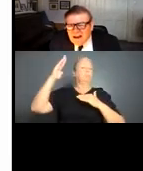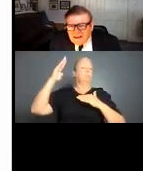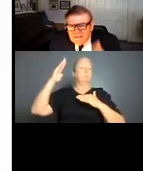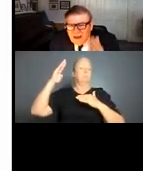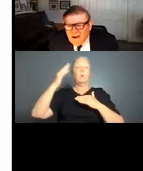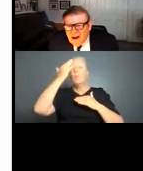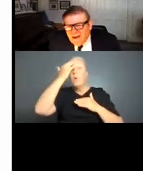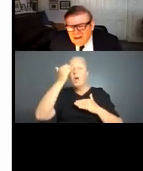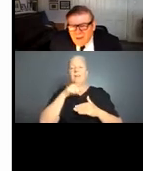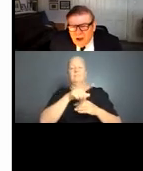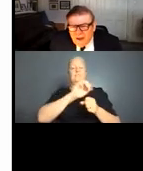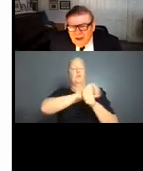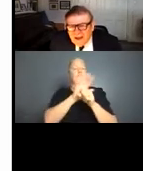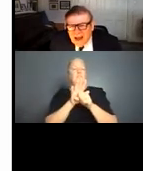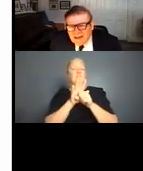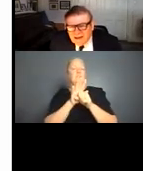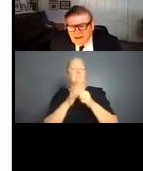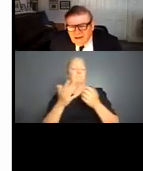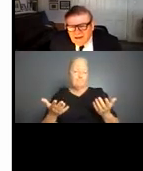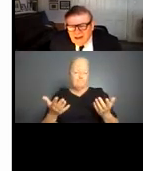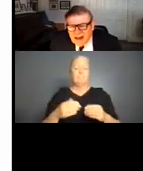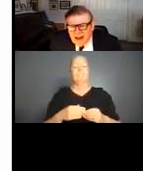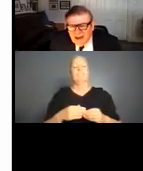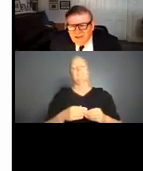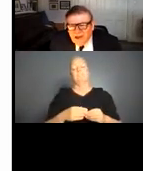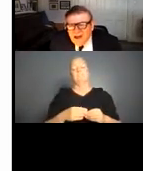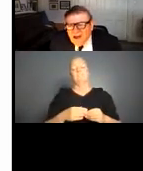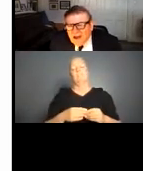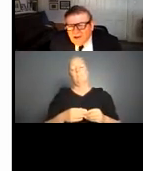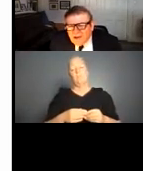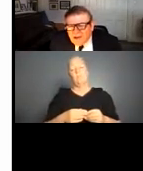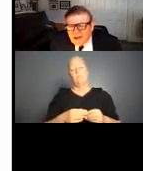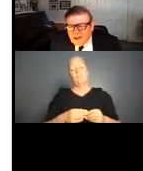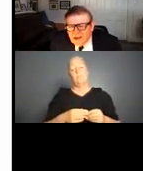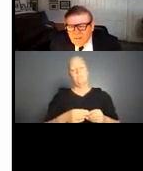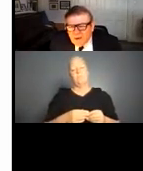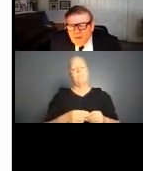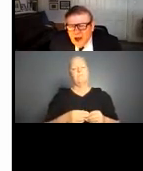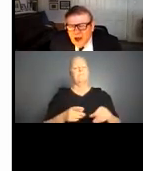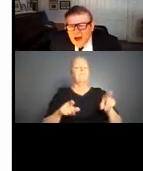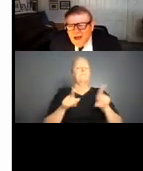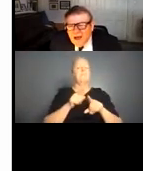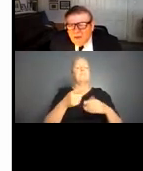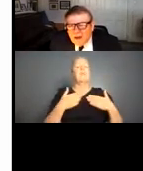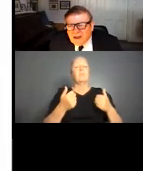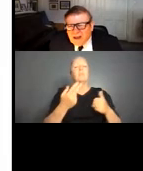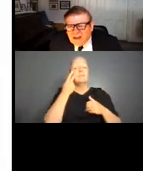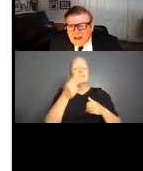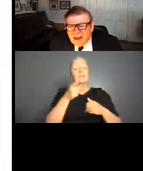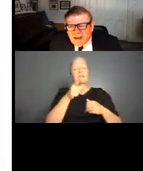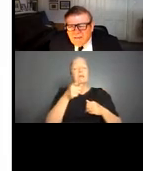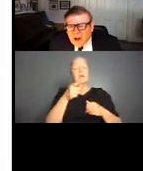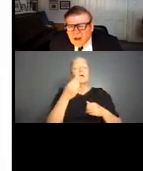And there are some other areas, well-being, access to groceries and health. You can see that the blue bar, which